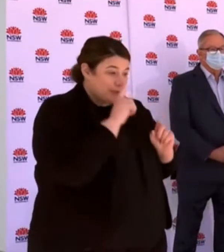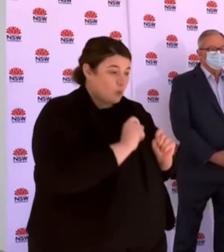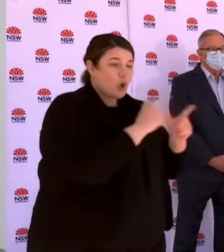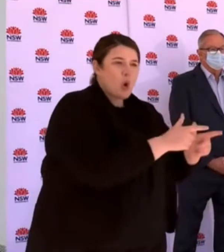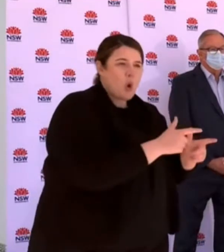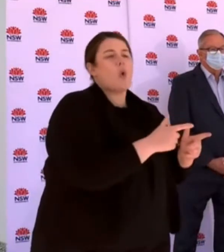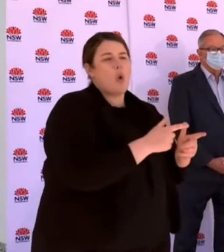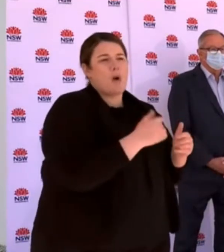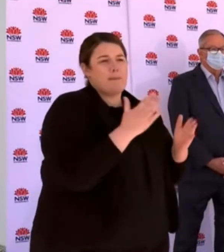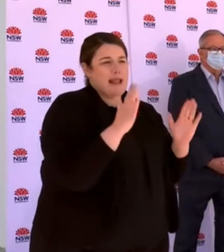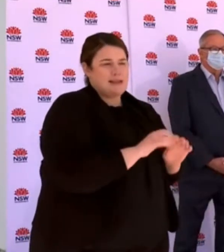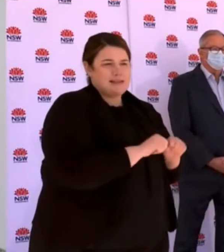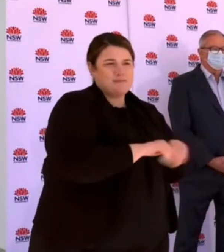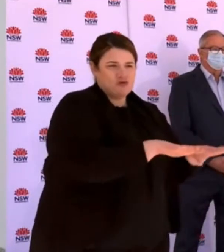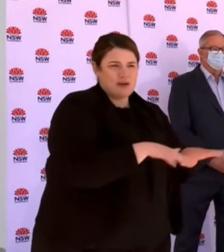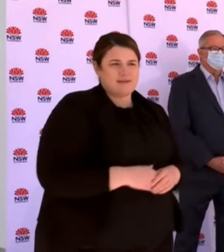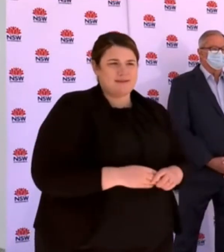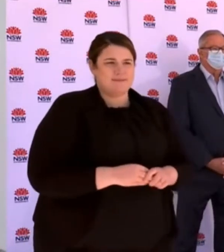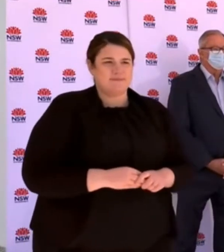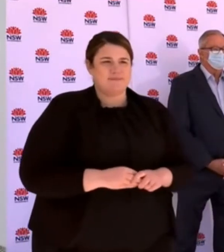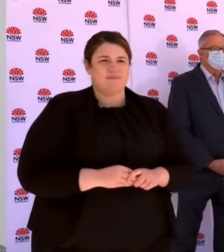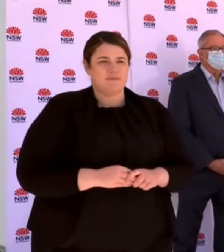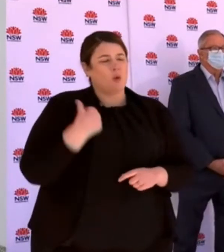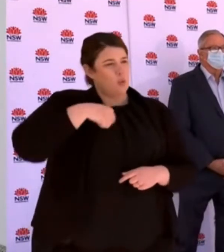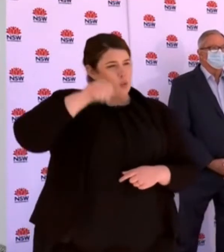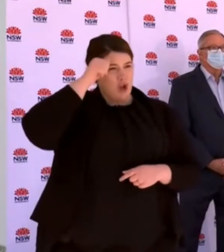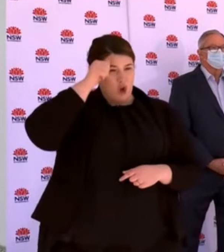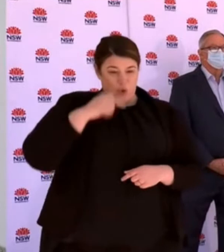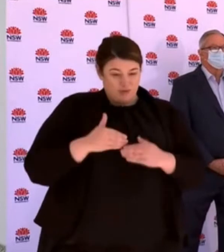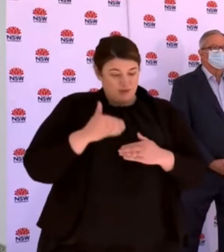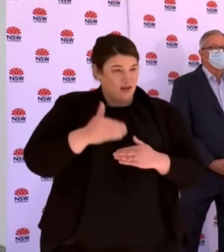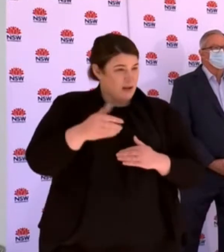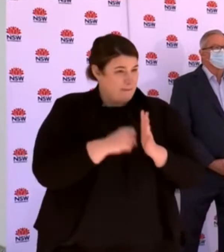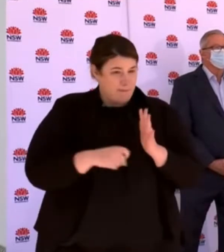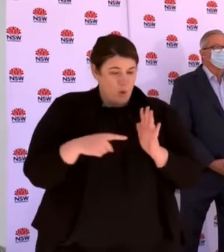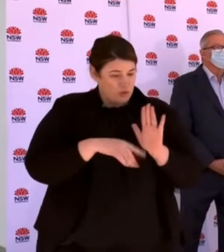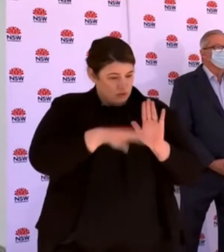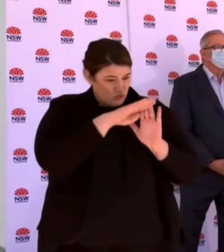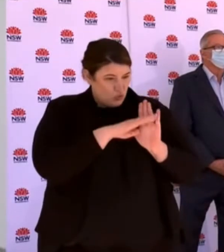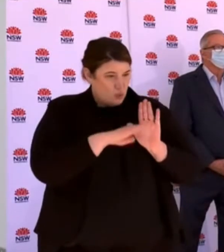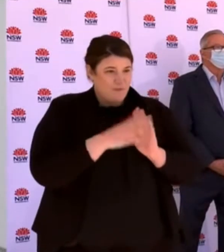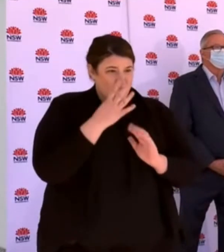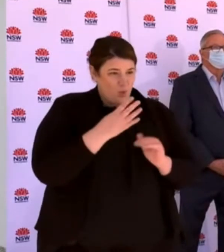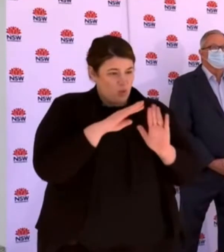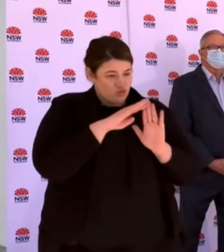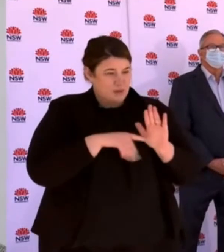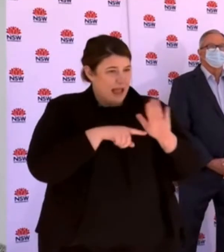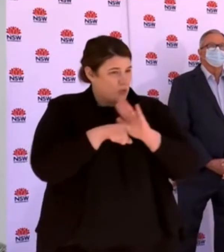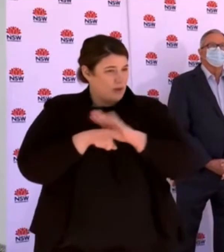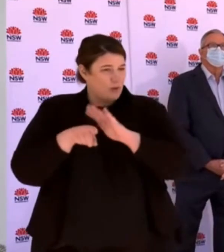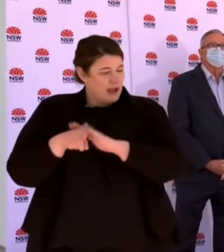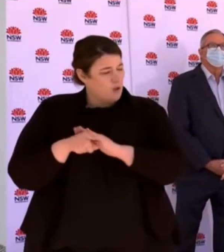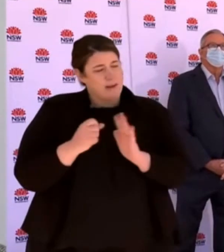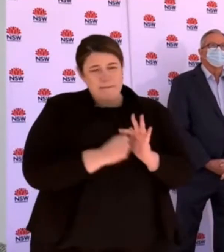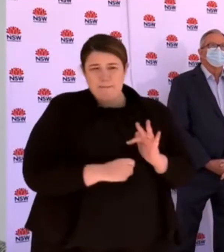days are critical. Let's not give up, but instead keep respecting what the stay at home and the lockdown means. And I am